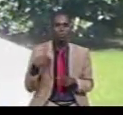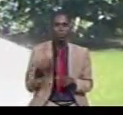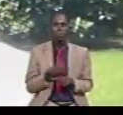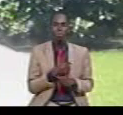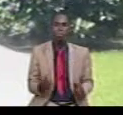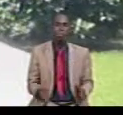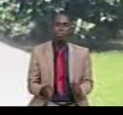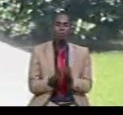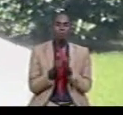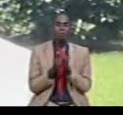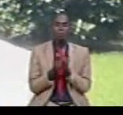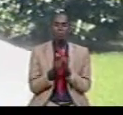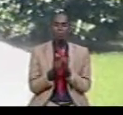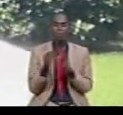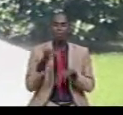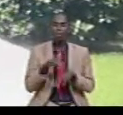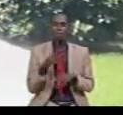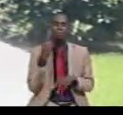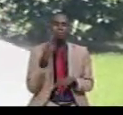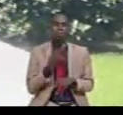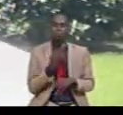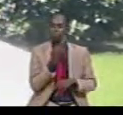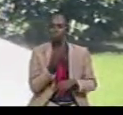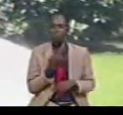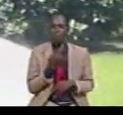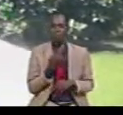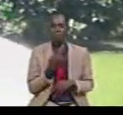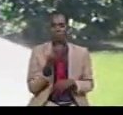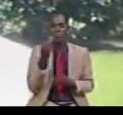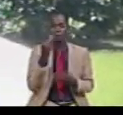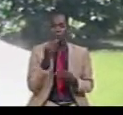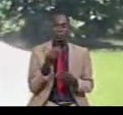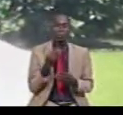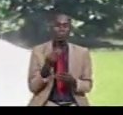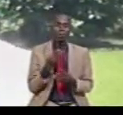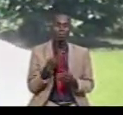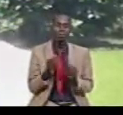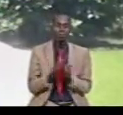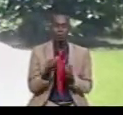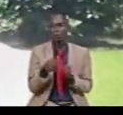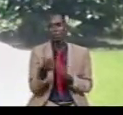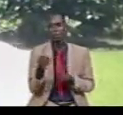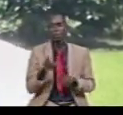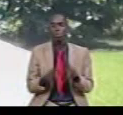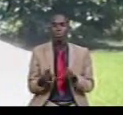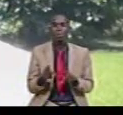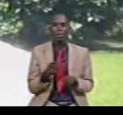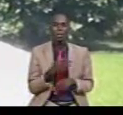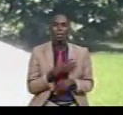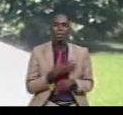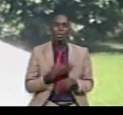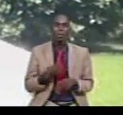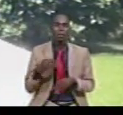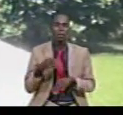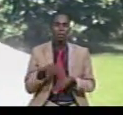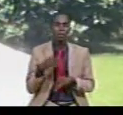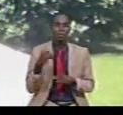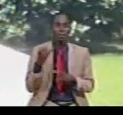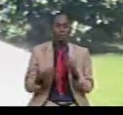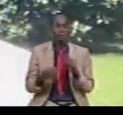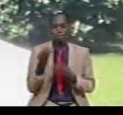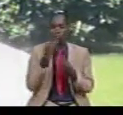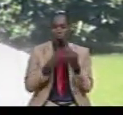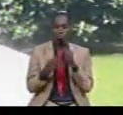place called Rip's Restaurant in Bowie, Maryland, with Don Crow. And at the end of our lunch